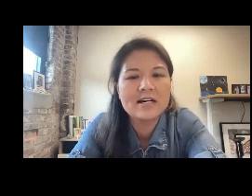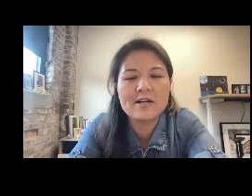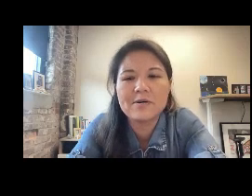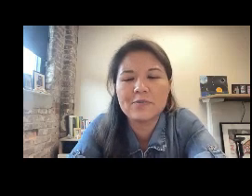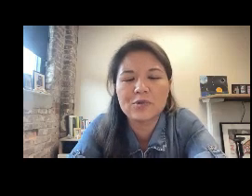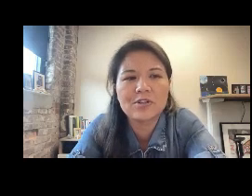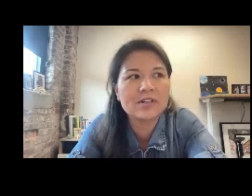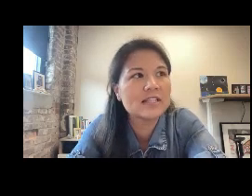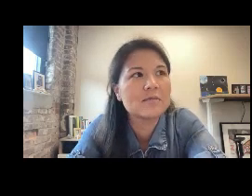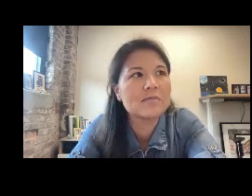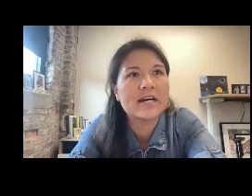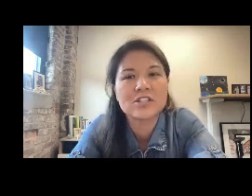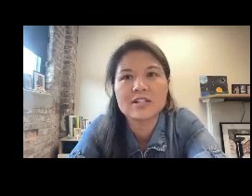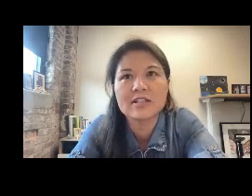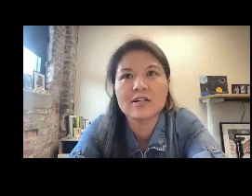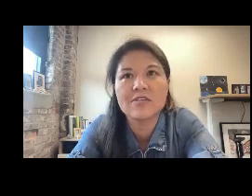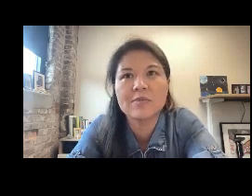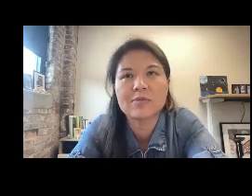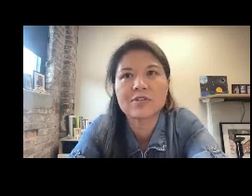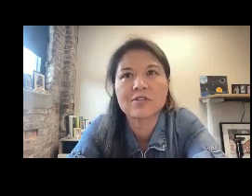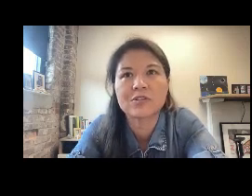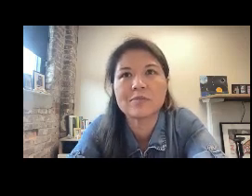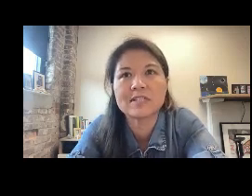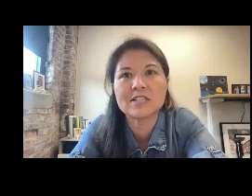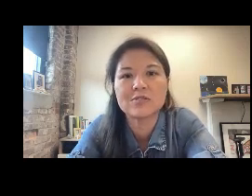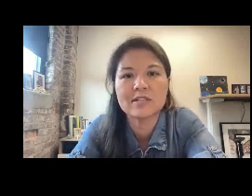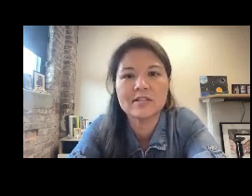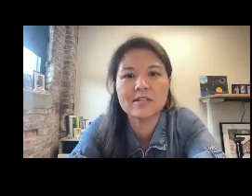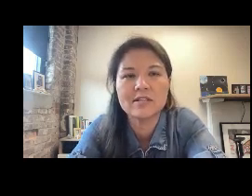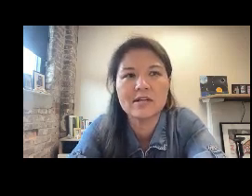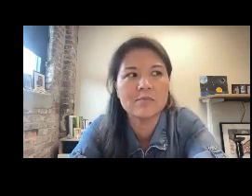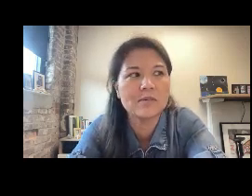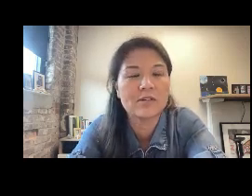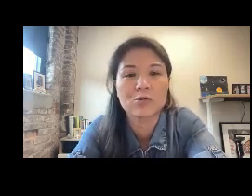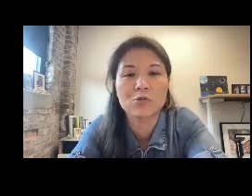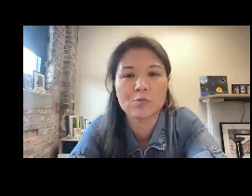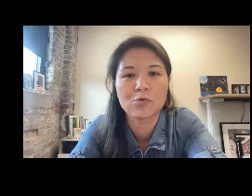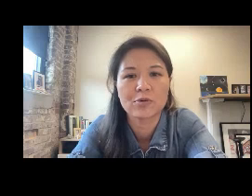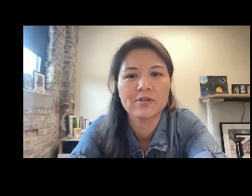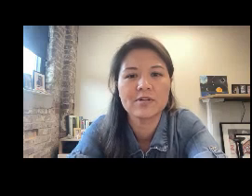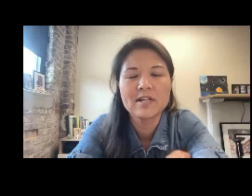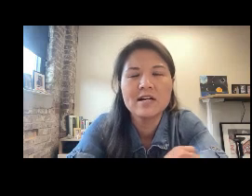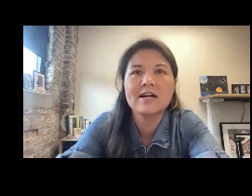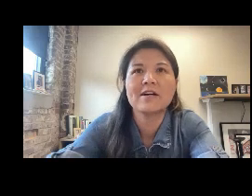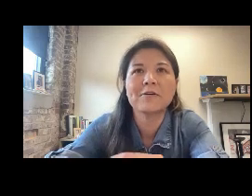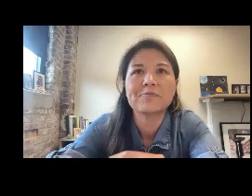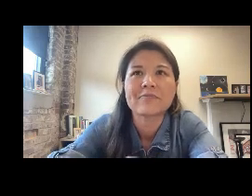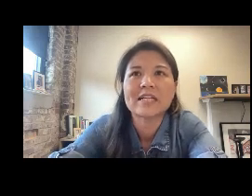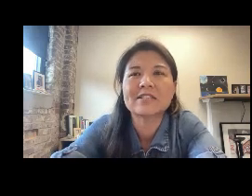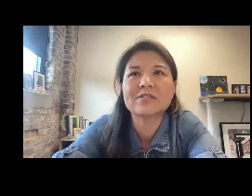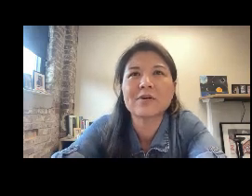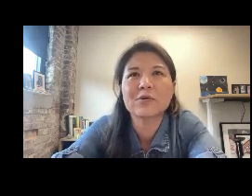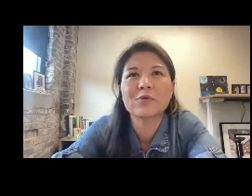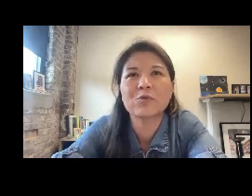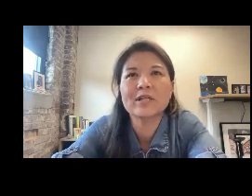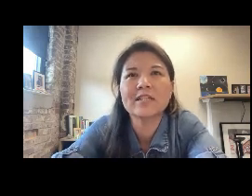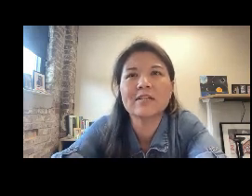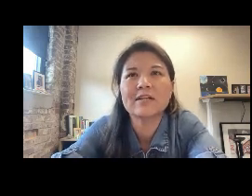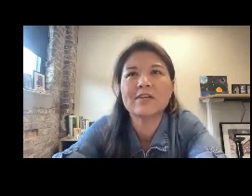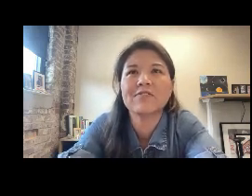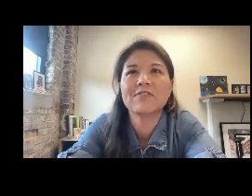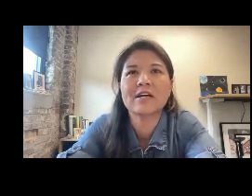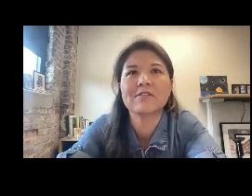But regarding the matching of member service agreement date to the AmeriCorps portal, and so